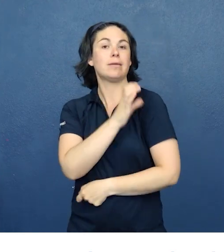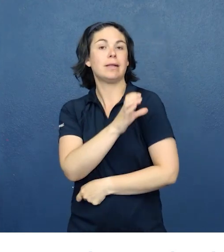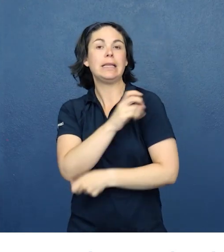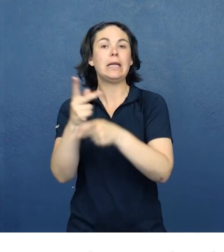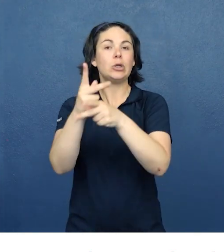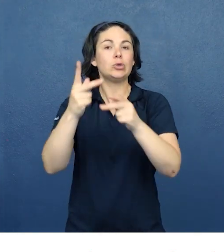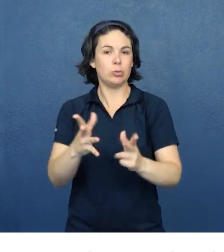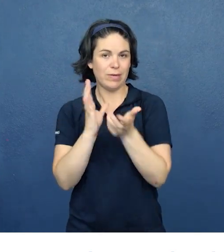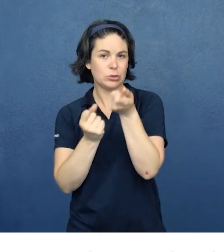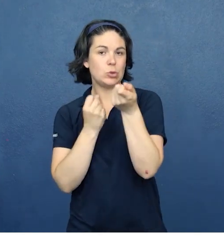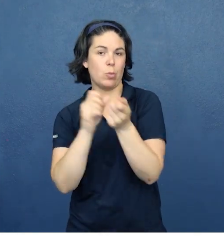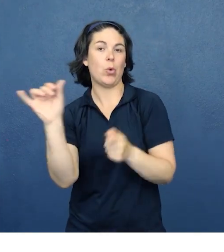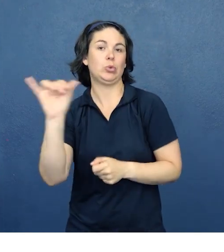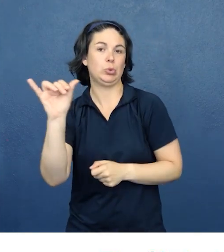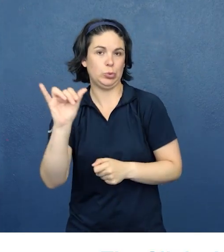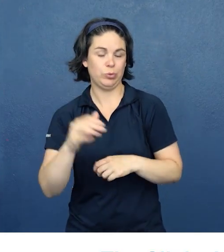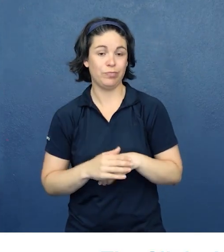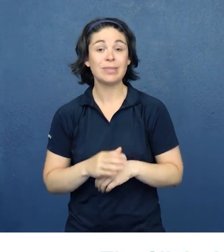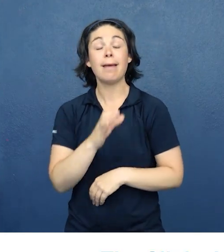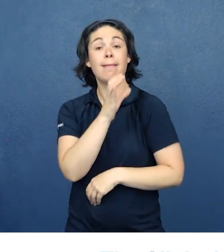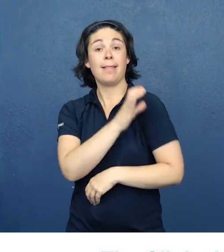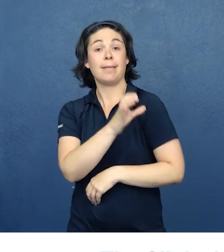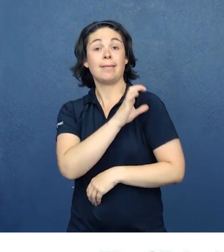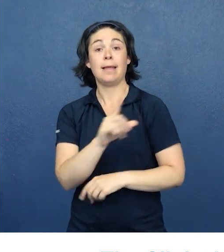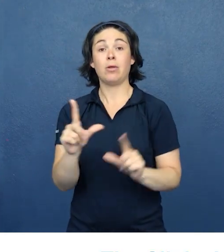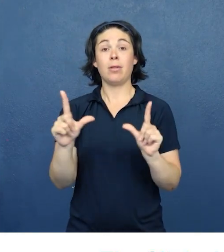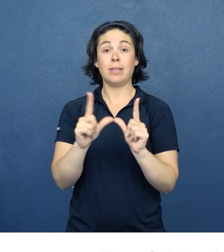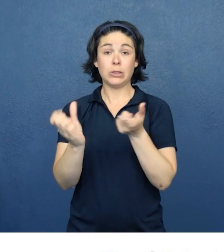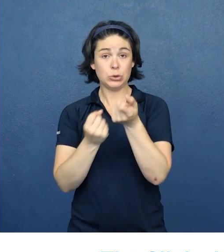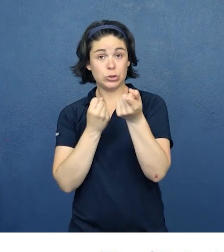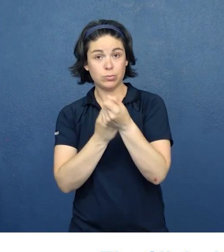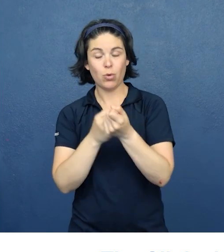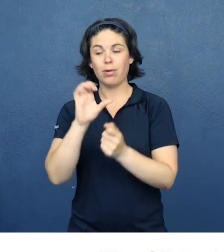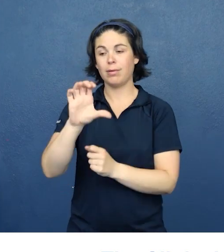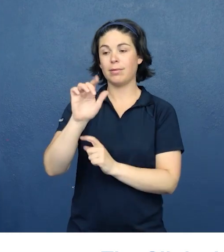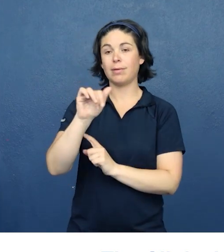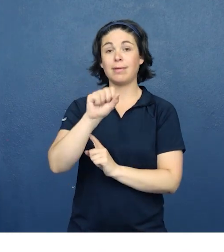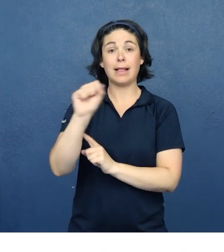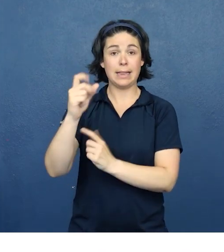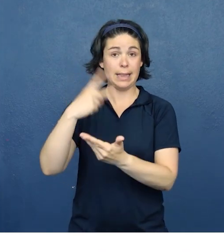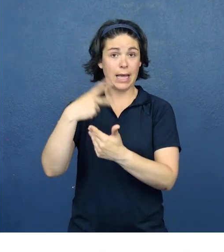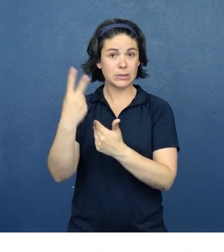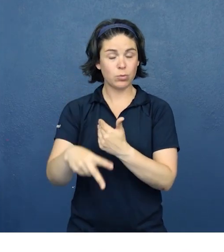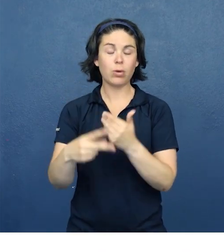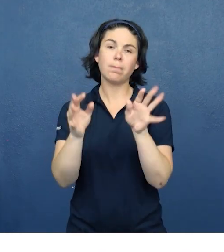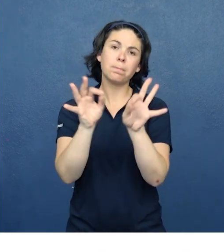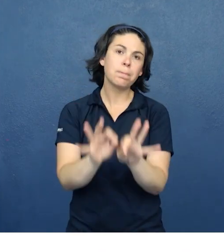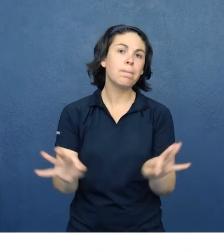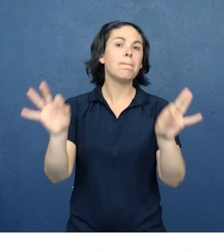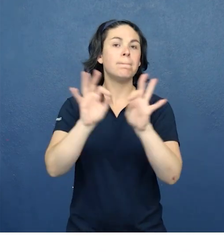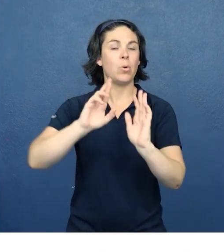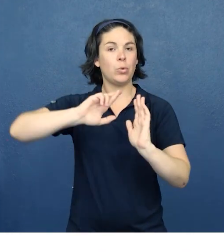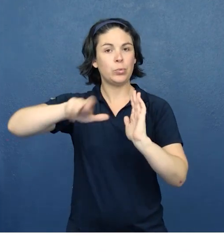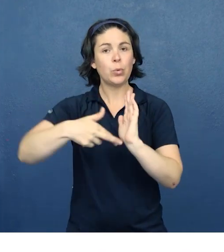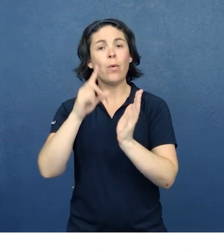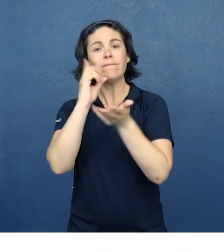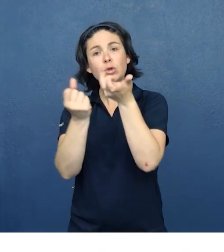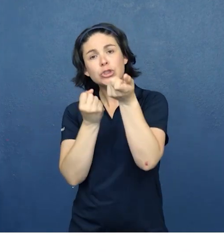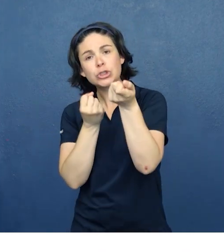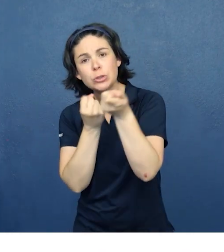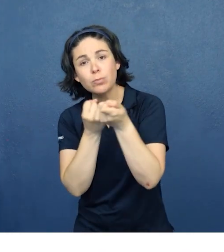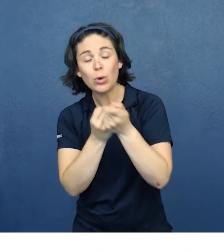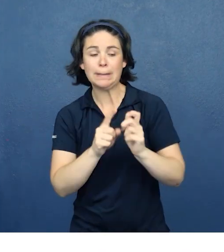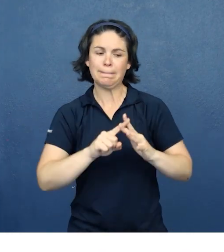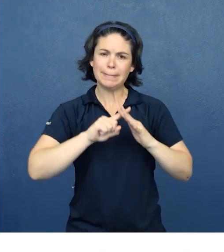clinical supervisors. The Clinical Licensure Advancement and Support, or CLASS program, plays an important role of